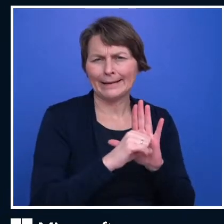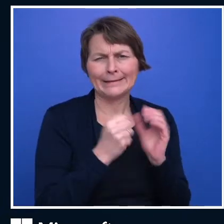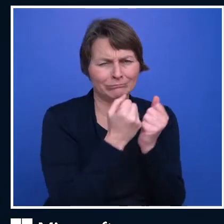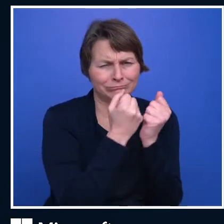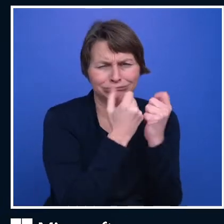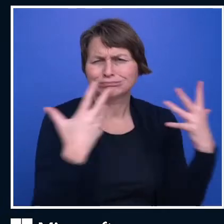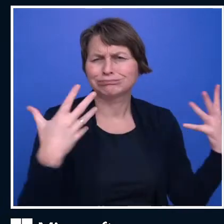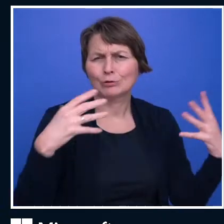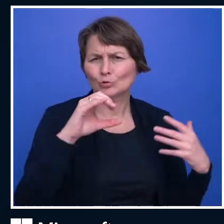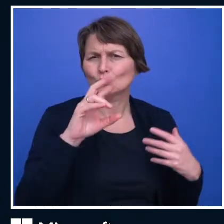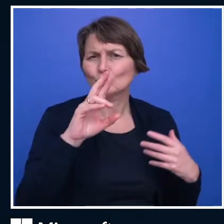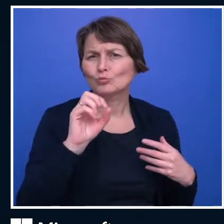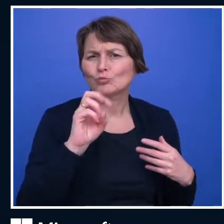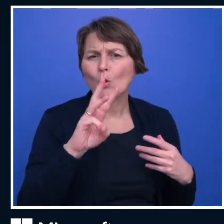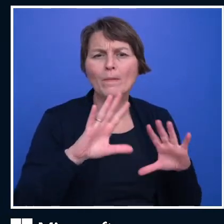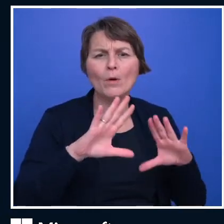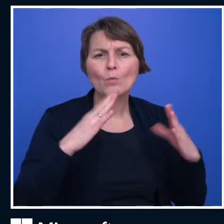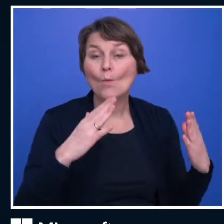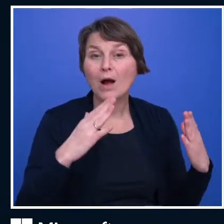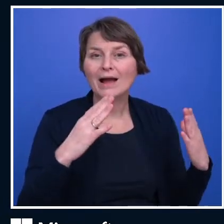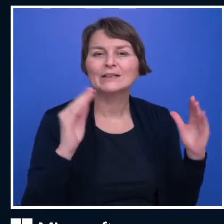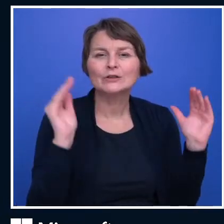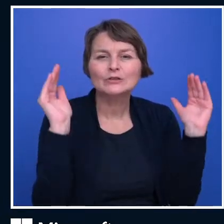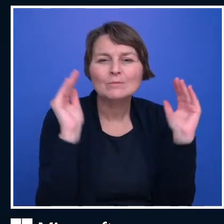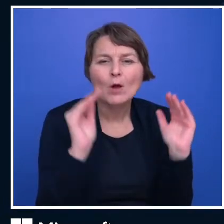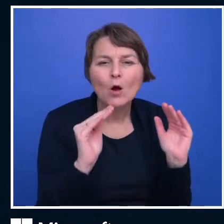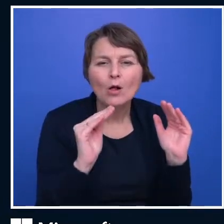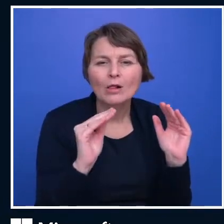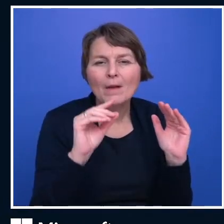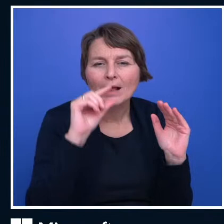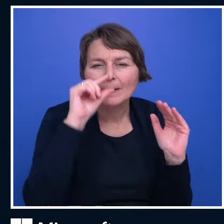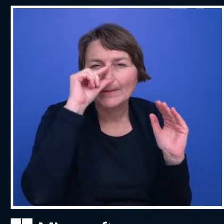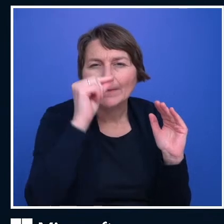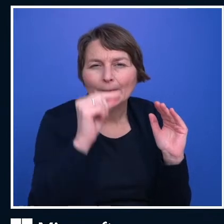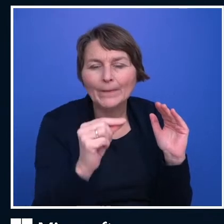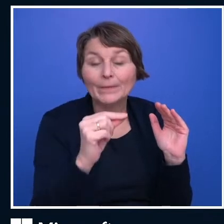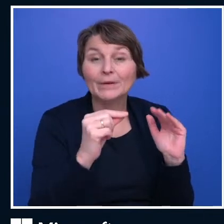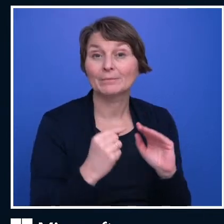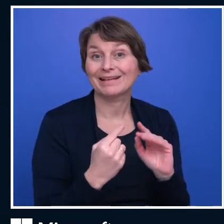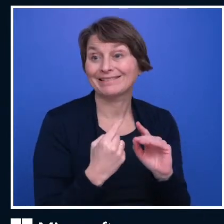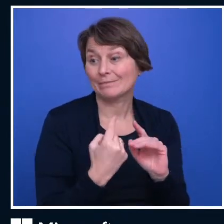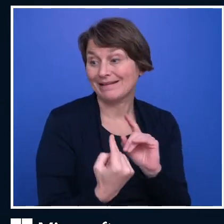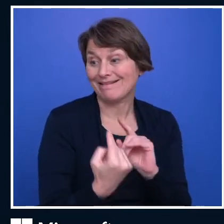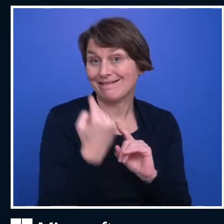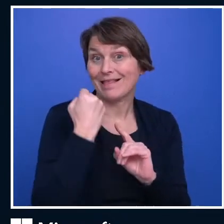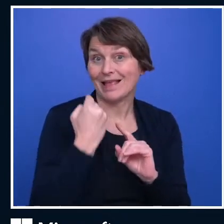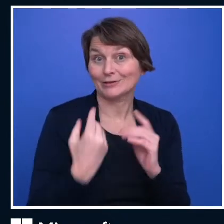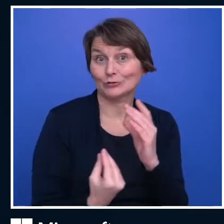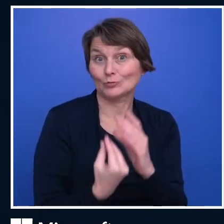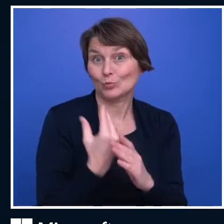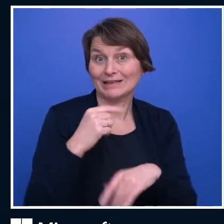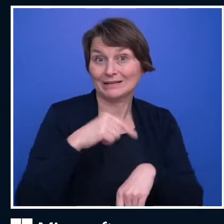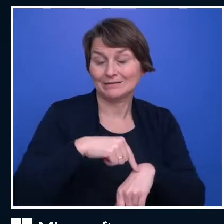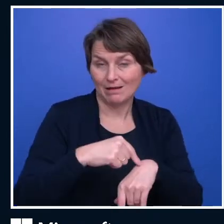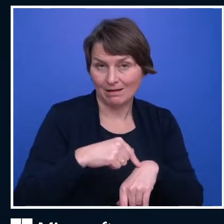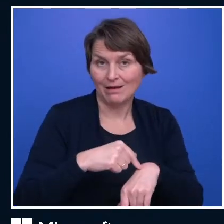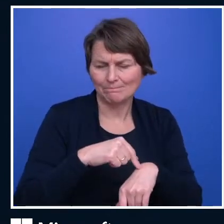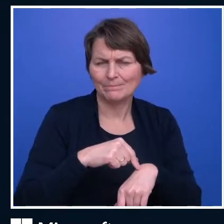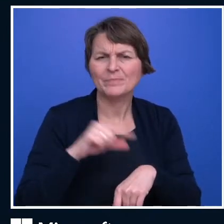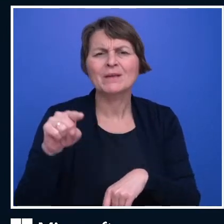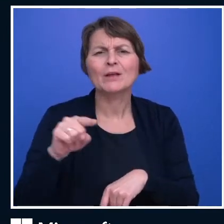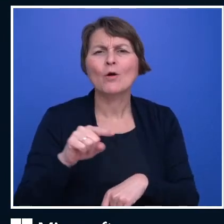pointier beak. But I went to Yellowstone National Park last spring and they had ravens, and you could tell because they have these